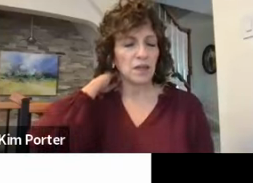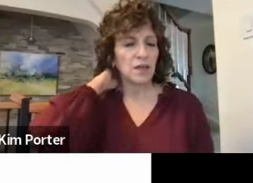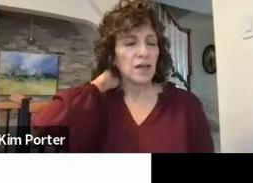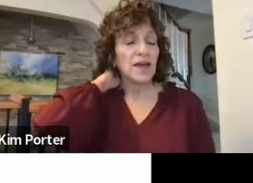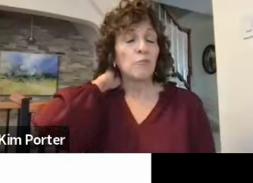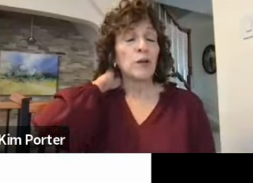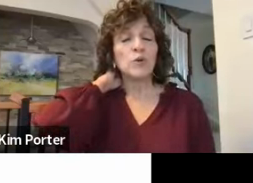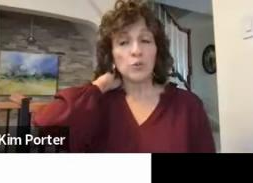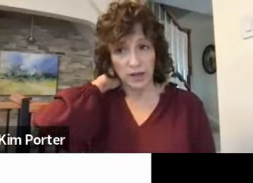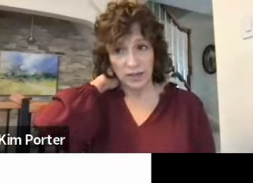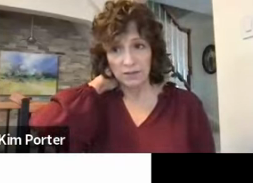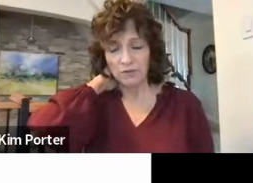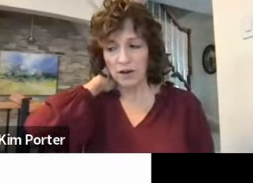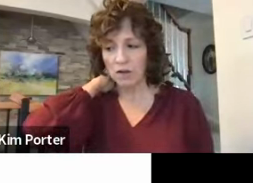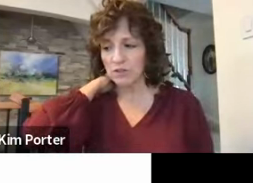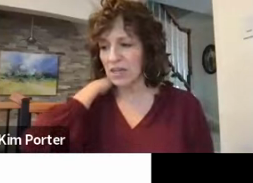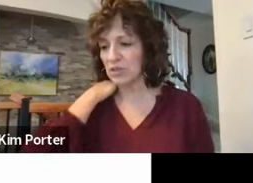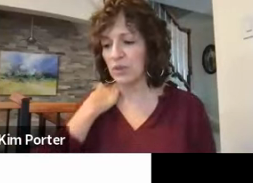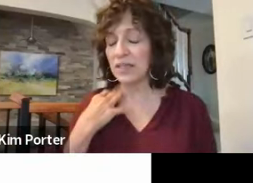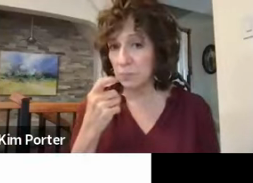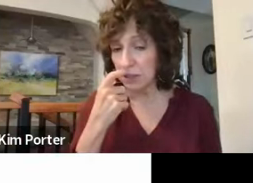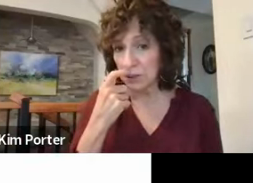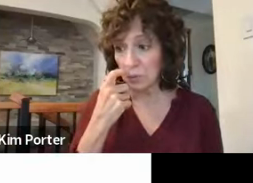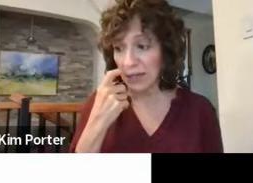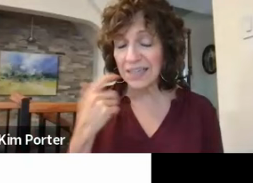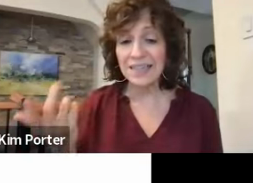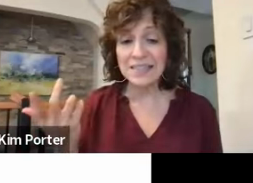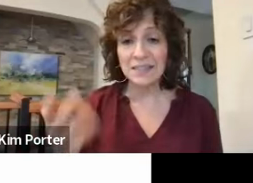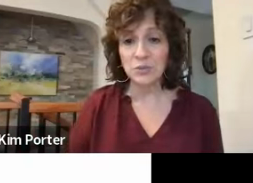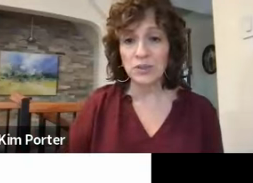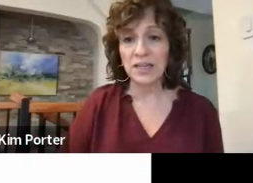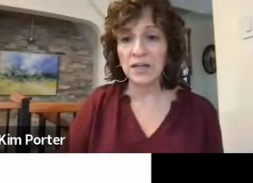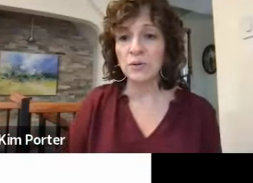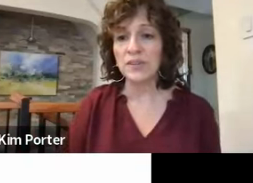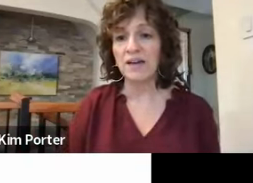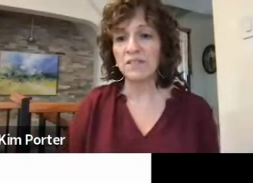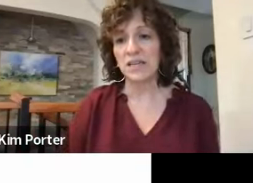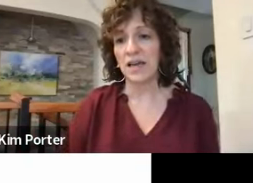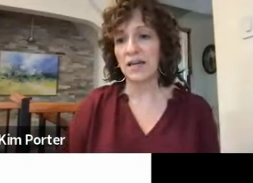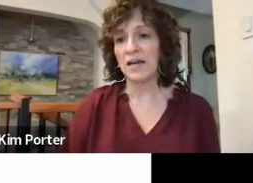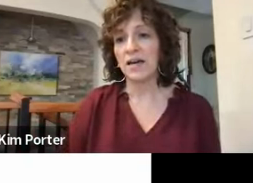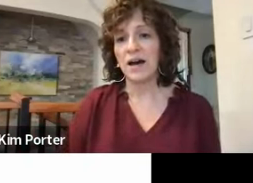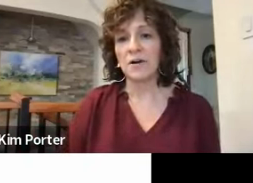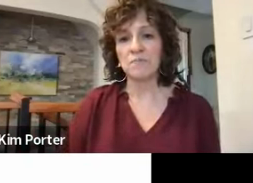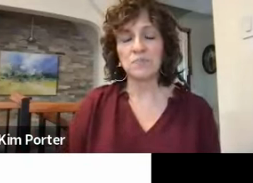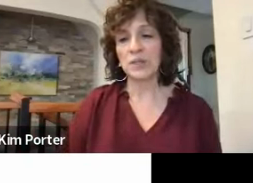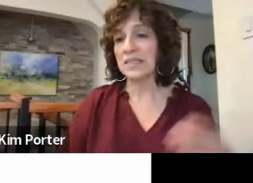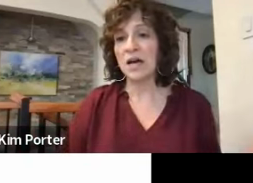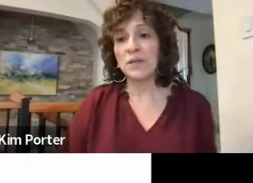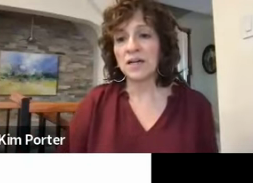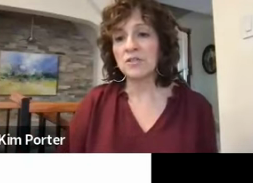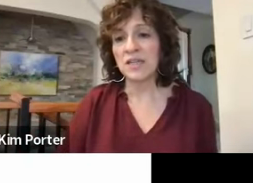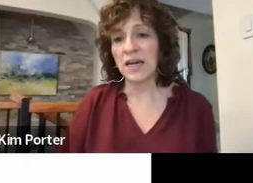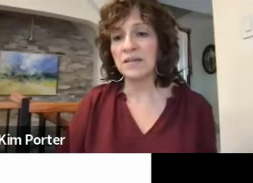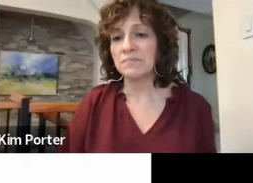conversation. When we're ready for that conversation, we need to make sure that we're ready to listen, to really hear what they have to say. Please